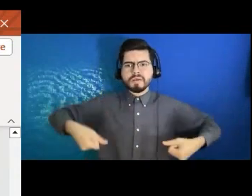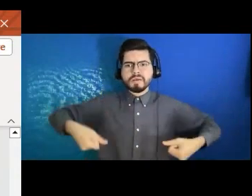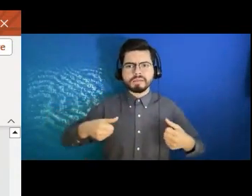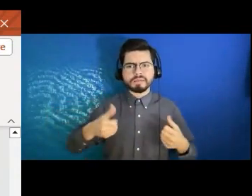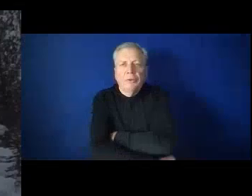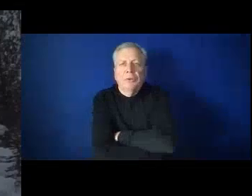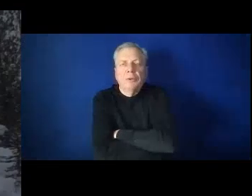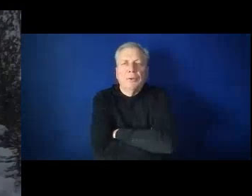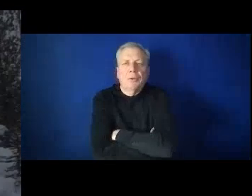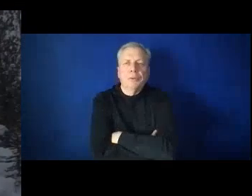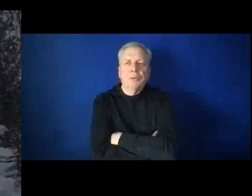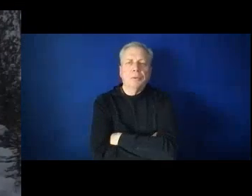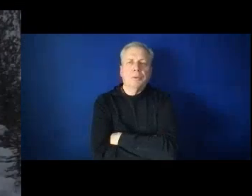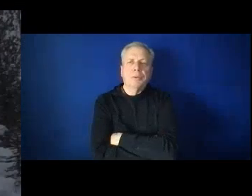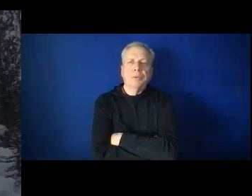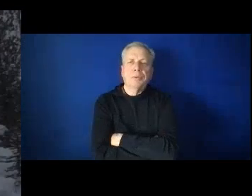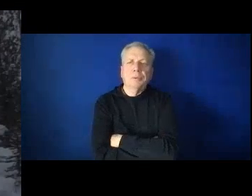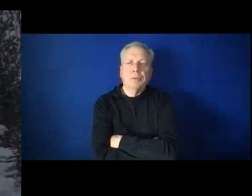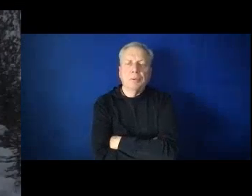here.